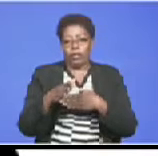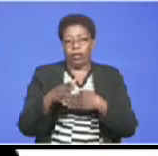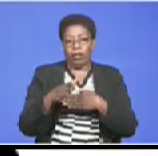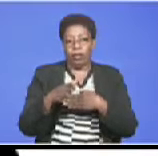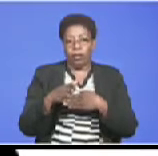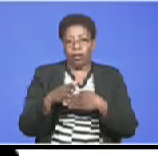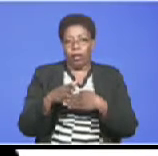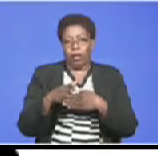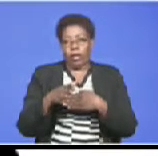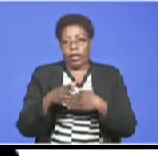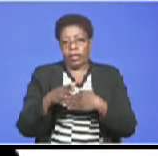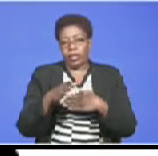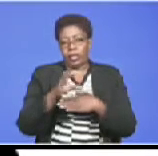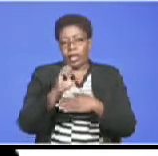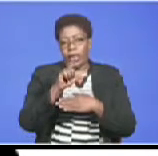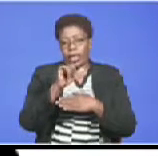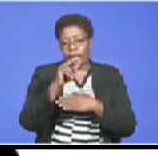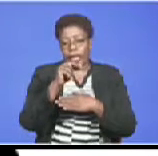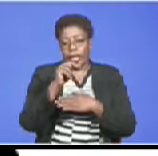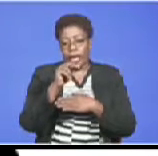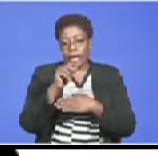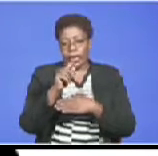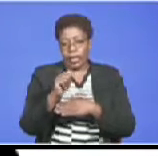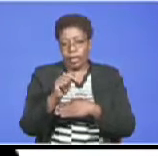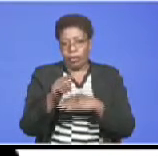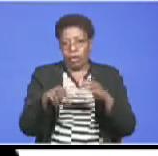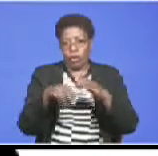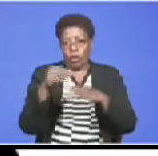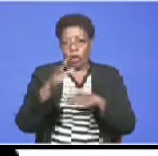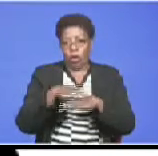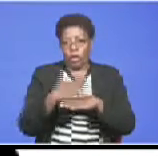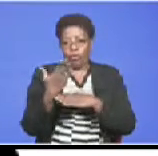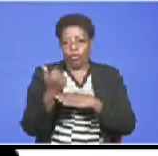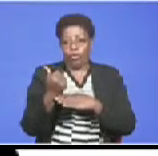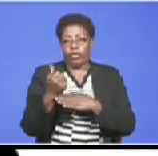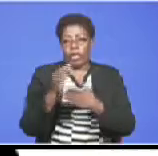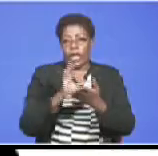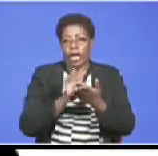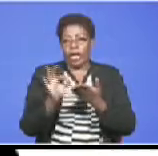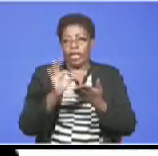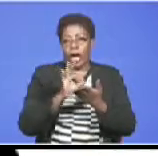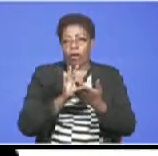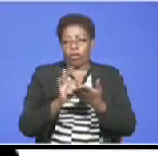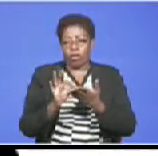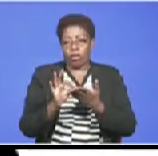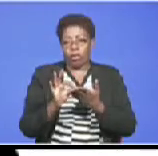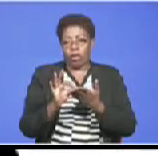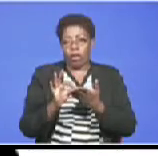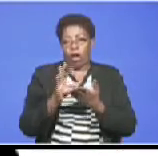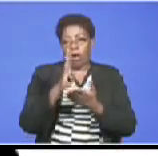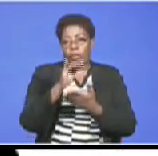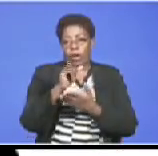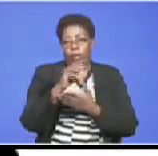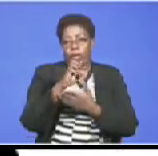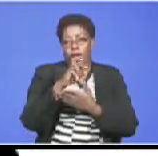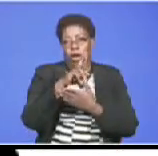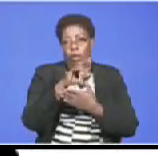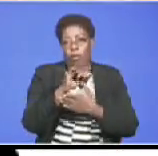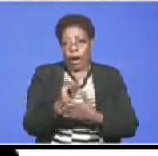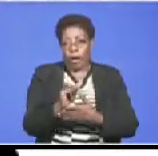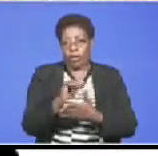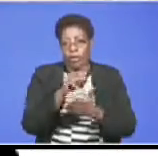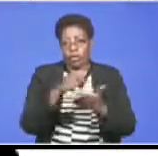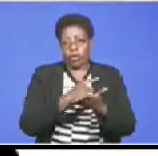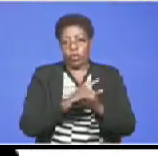minister and parliamentarian Shane Gibson's acquittal on 15 counts of bribery charges earlier this week.